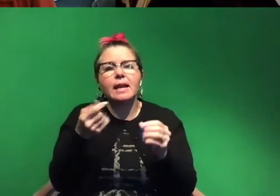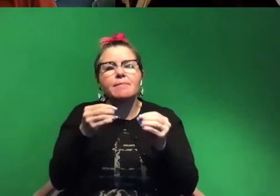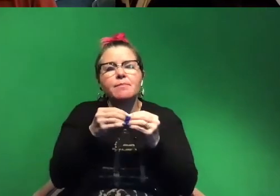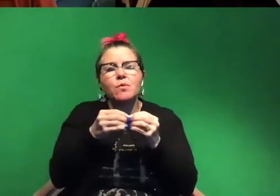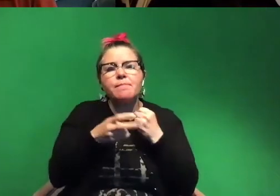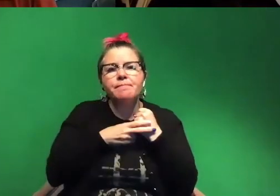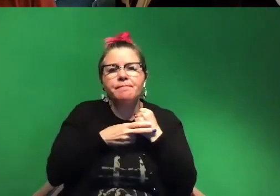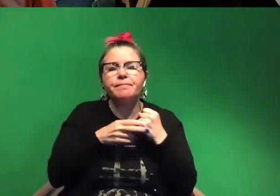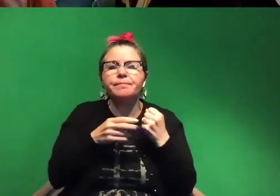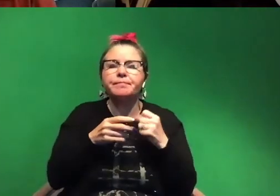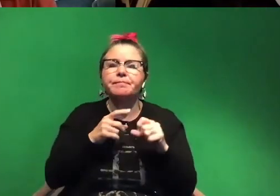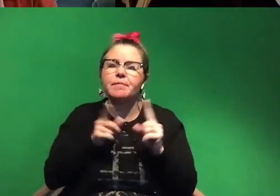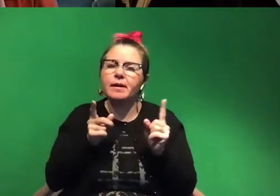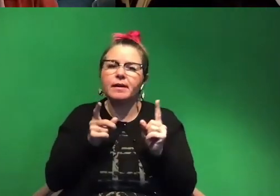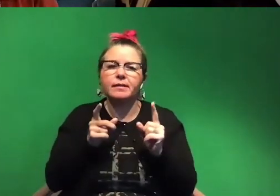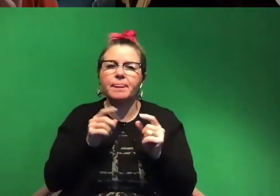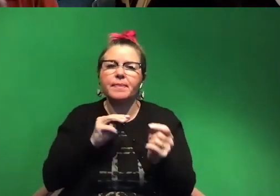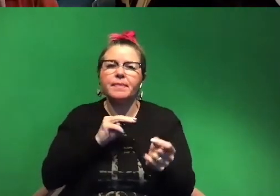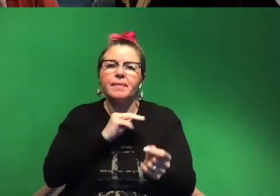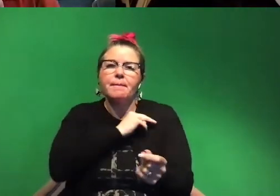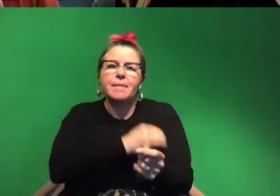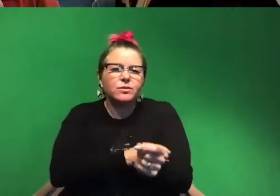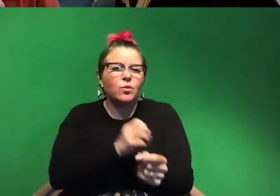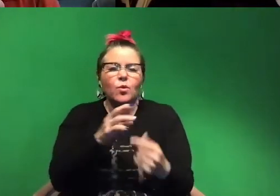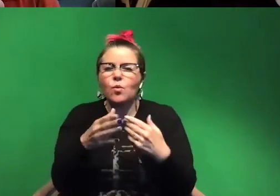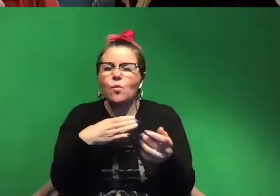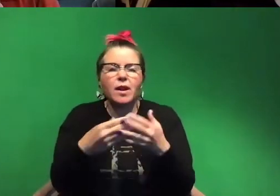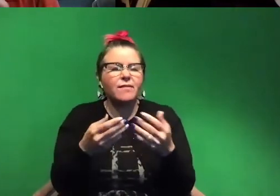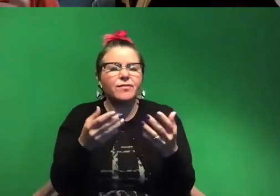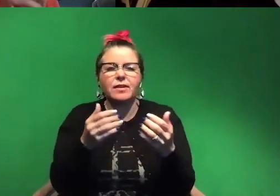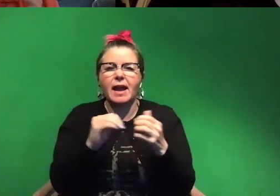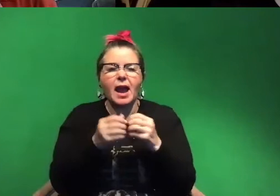there, but the muscles or whatever mechanisms are helping with